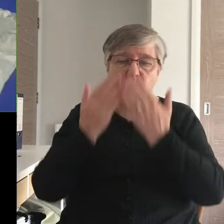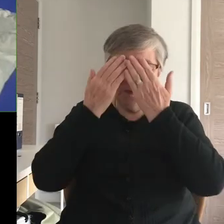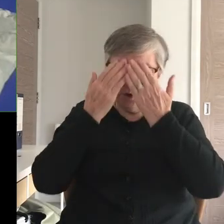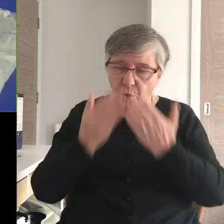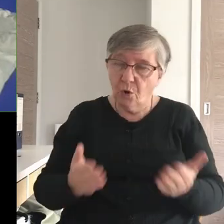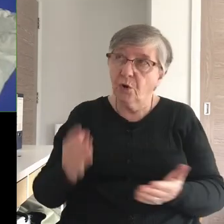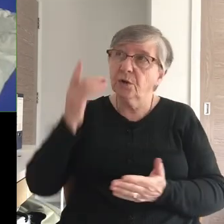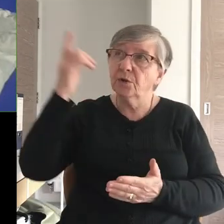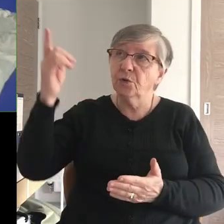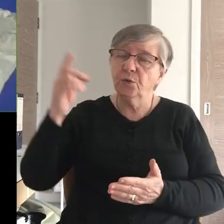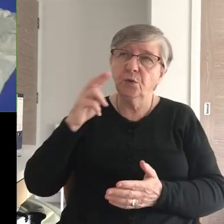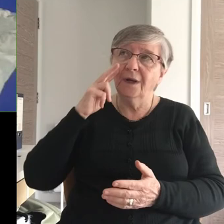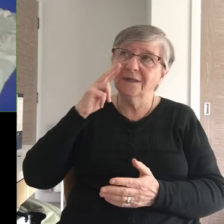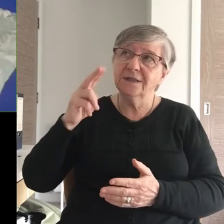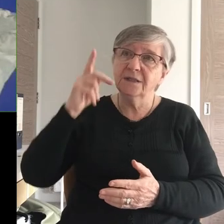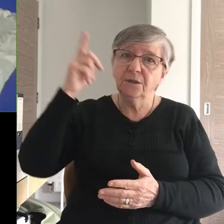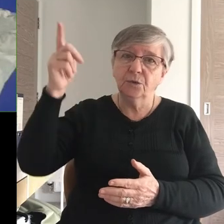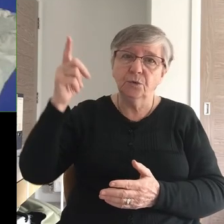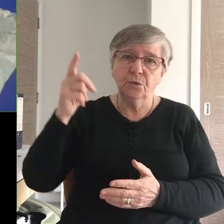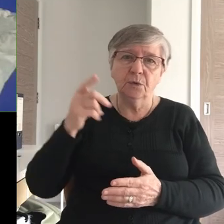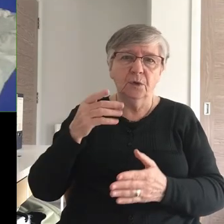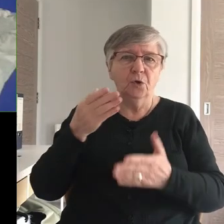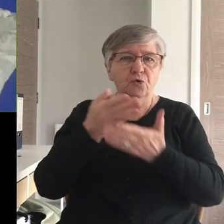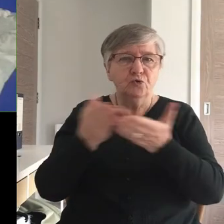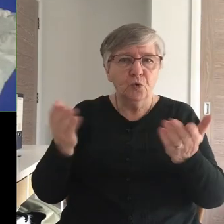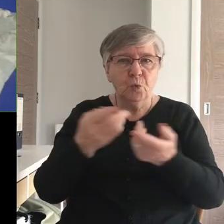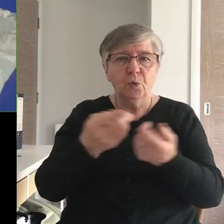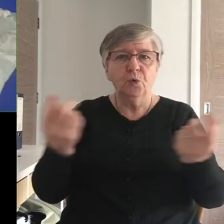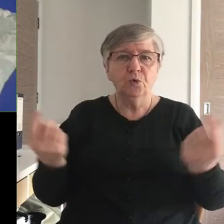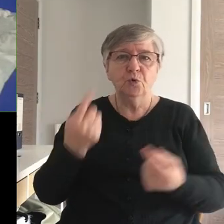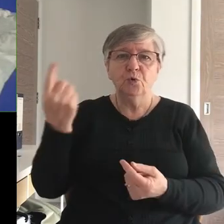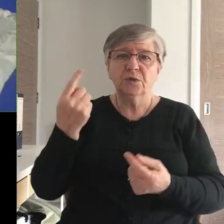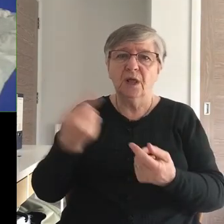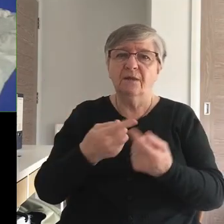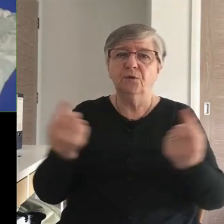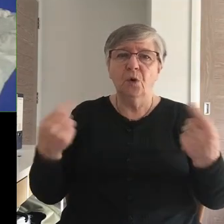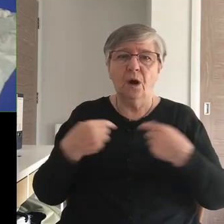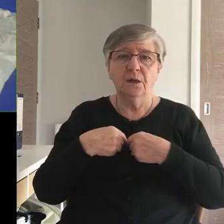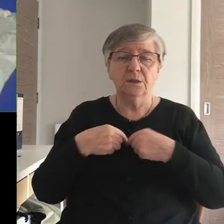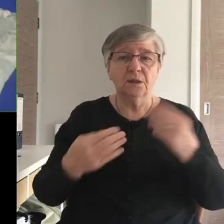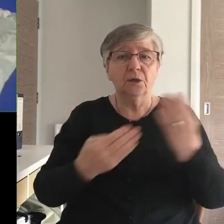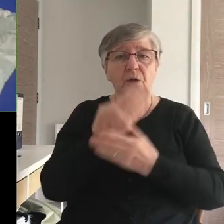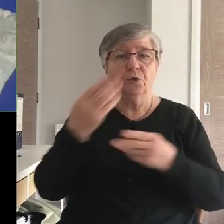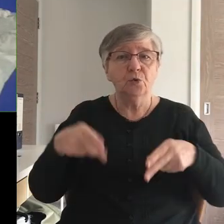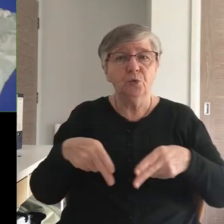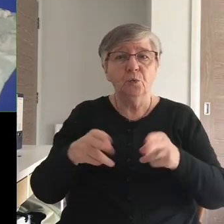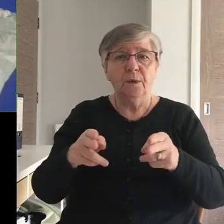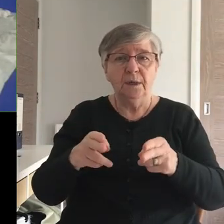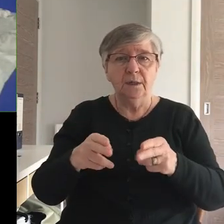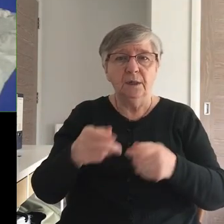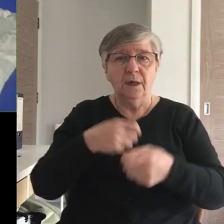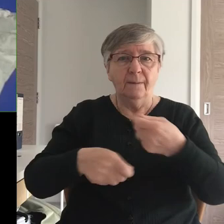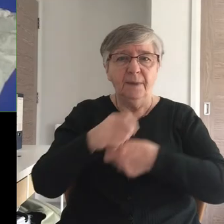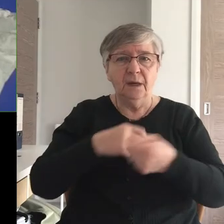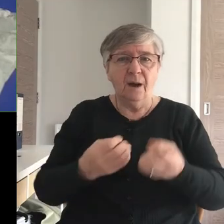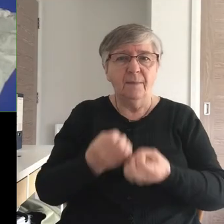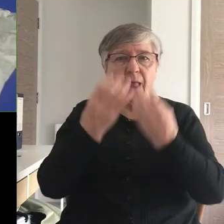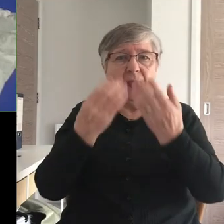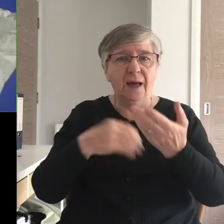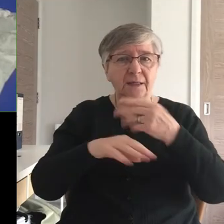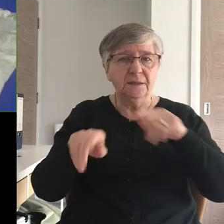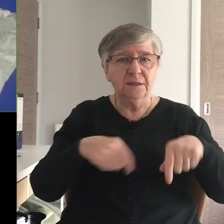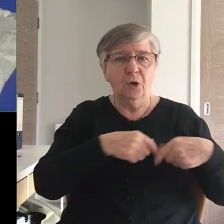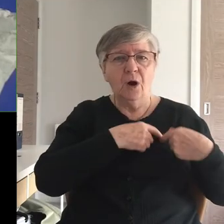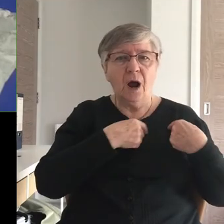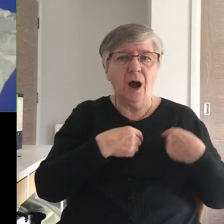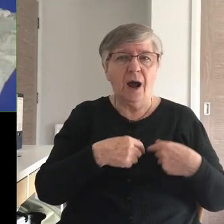We honor you and we seek you. Do reveal yourself to us in a new way. Become a light in our hearts